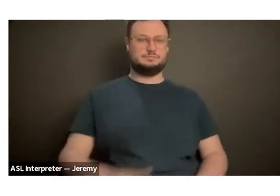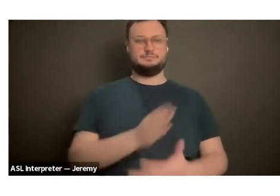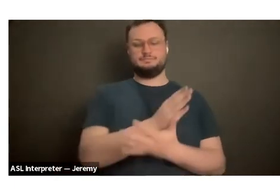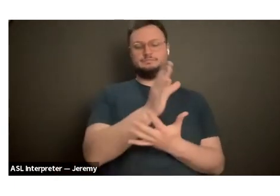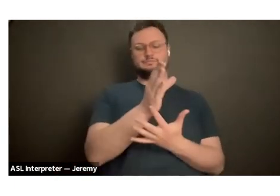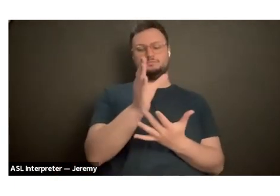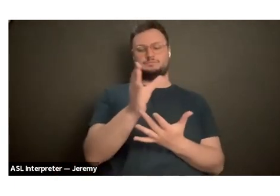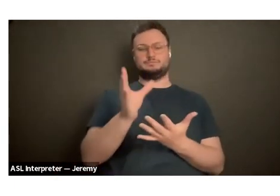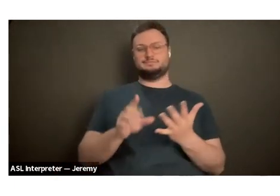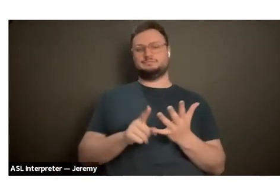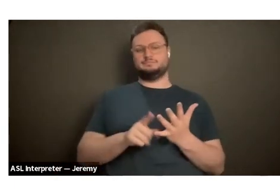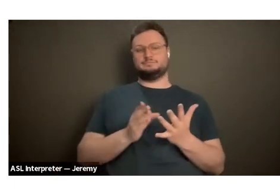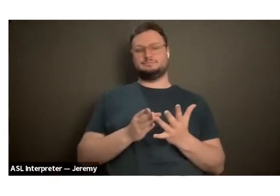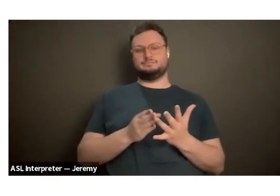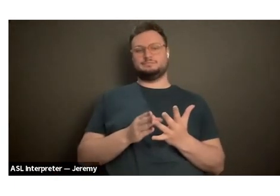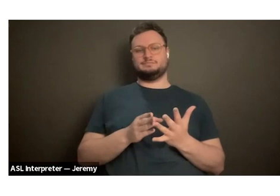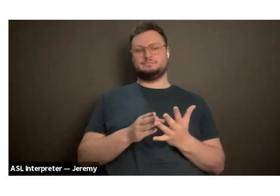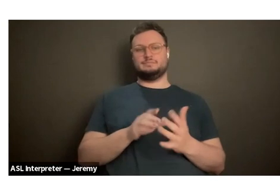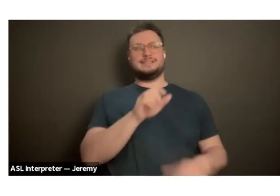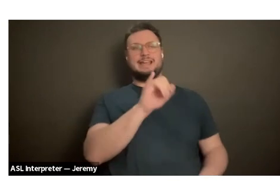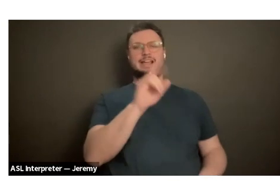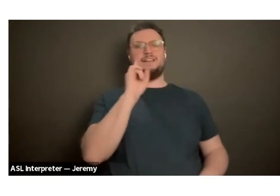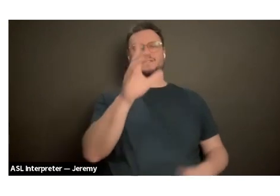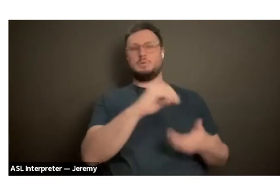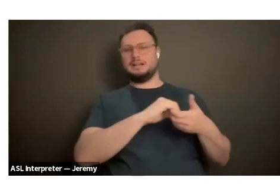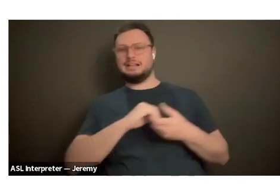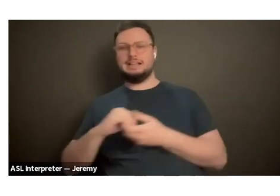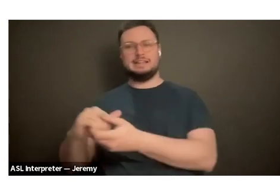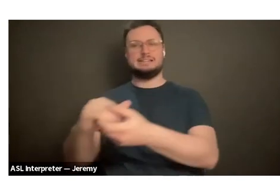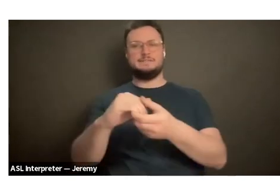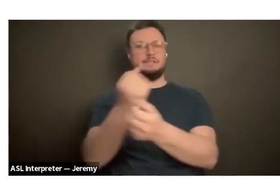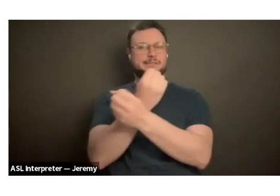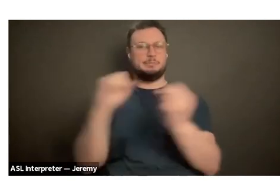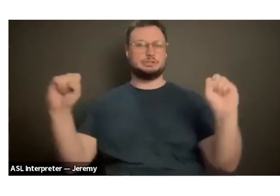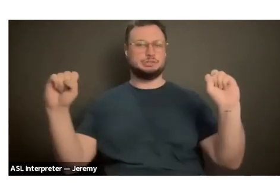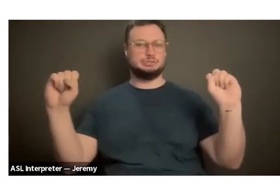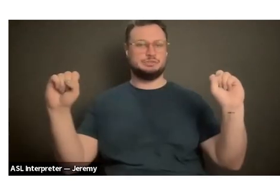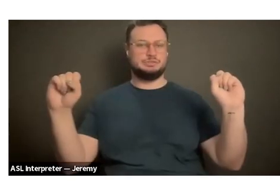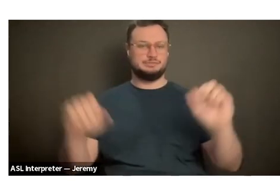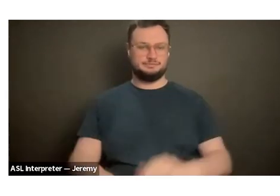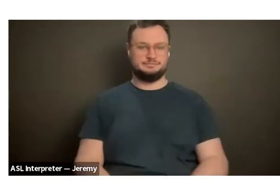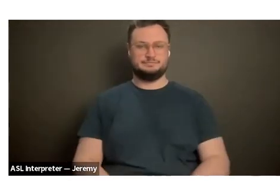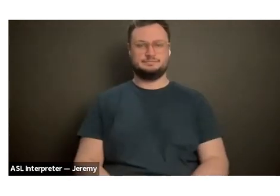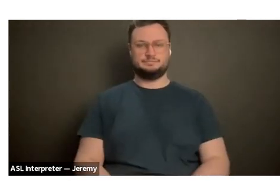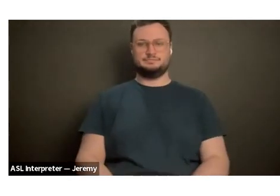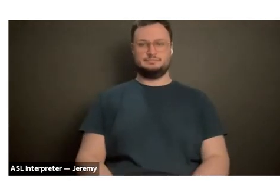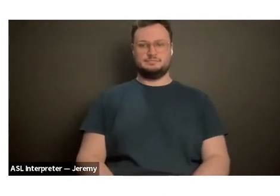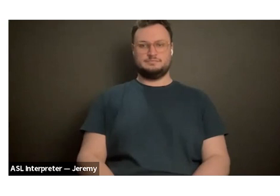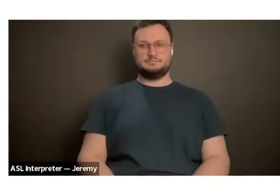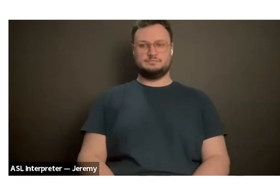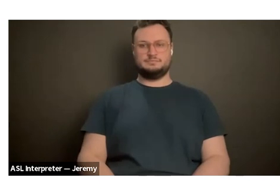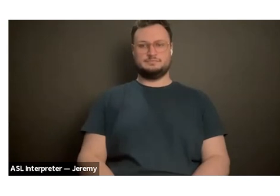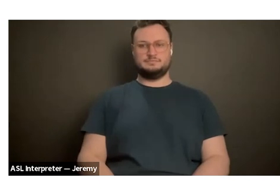So going into AI for collective liberation. So I thought that was quite interesting. So AI is